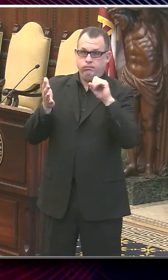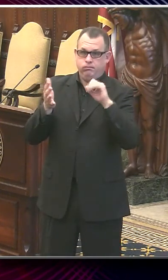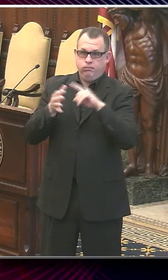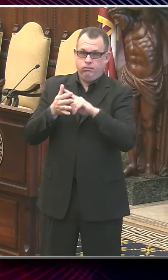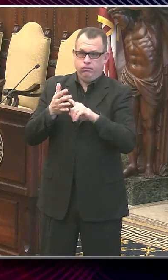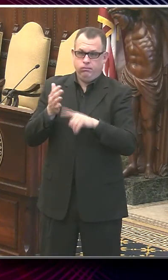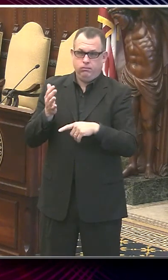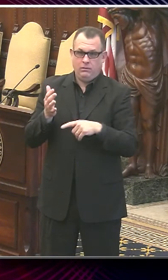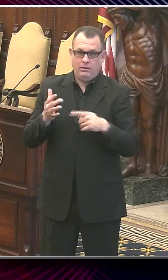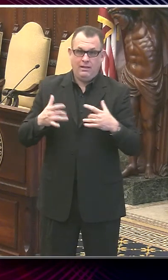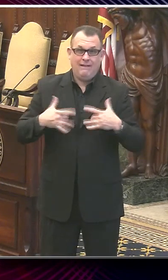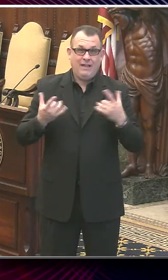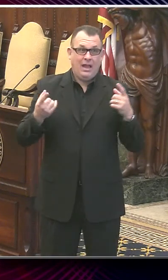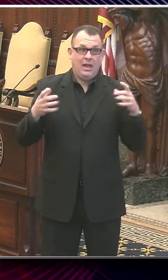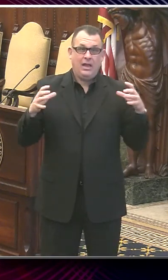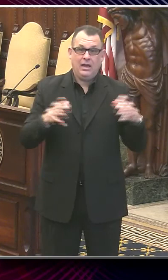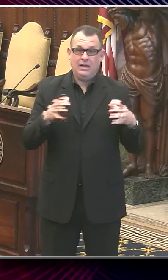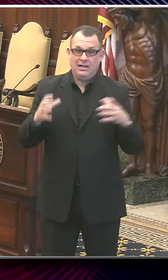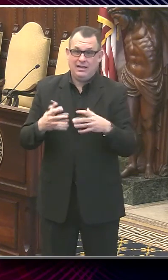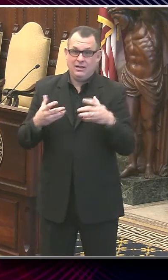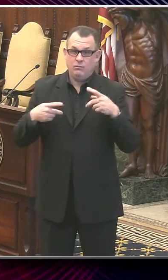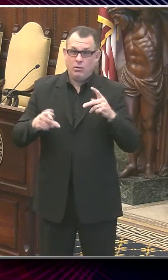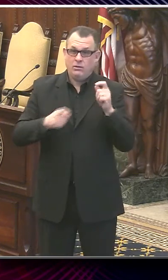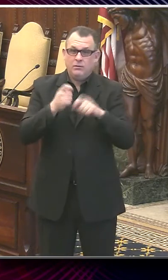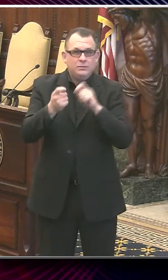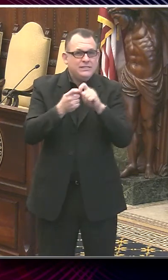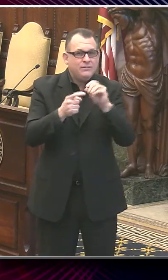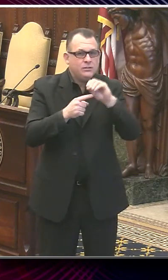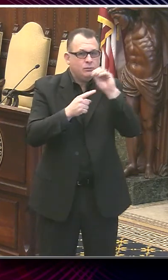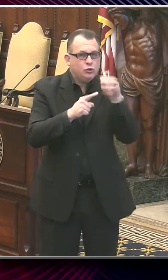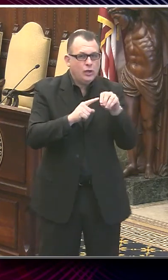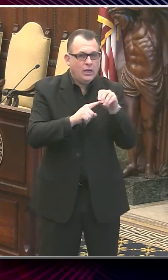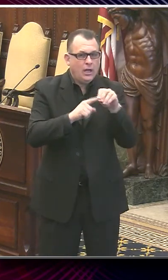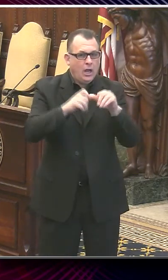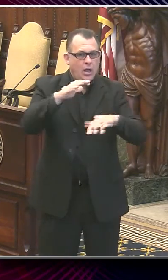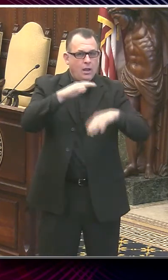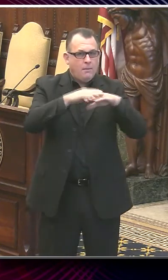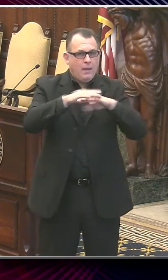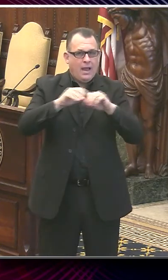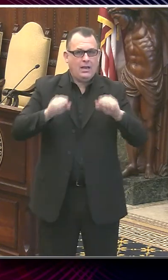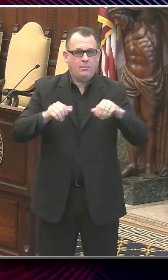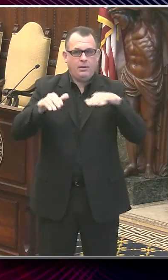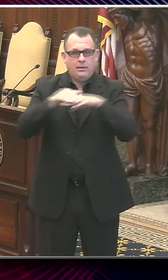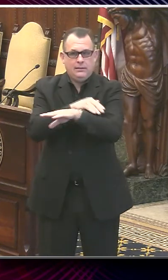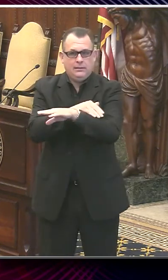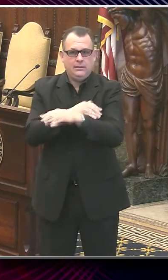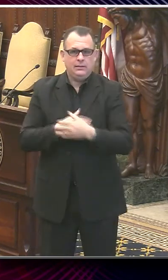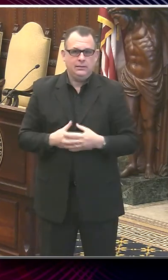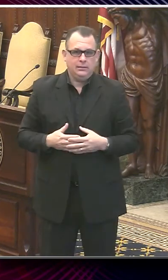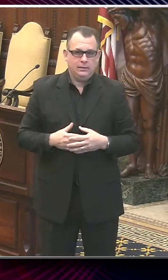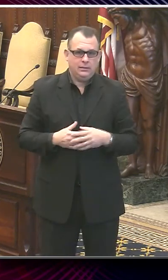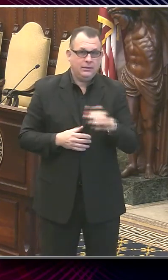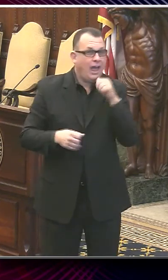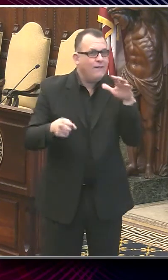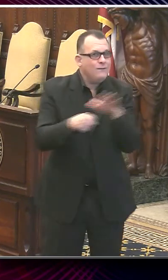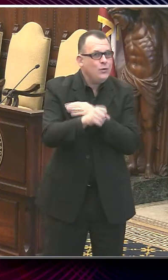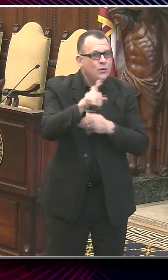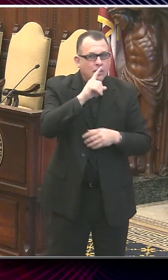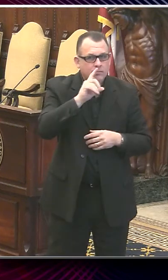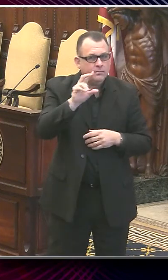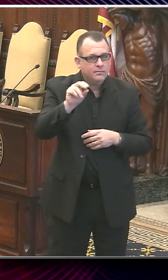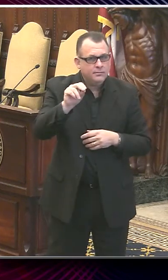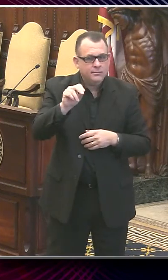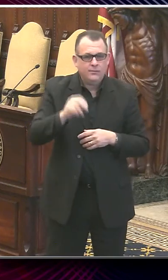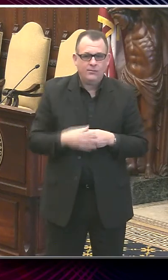events and gatherings are permitted at a certain percent capacity, and which is a lot less than full capacity. I think they're